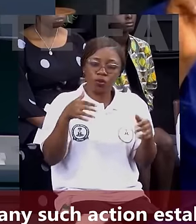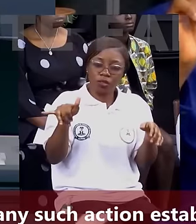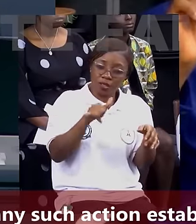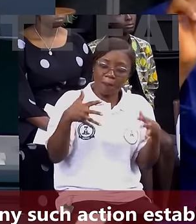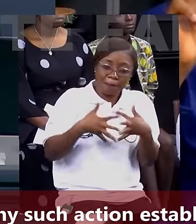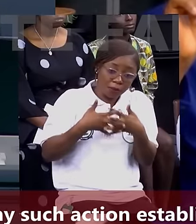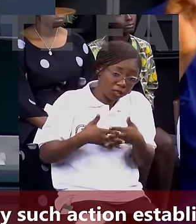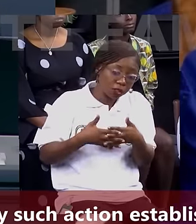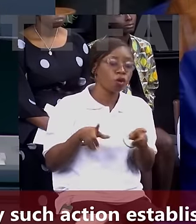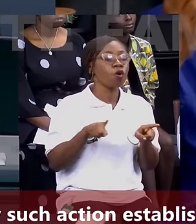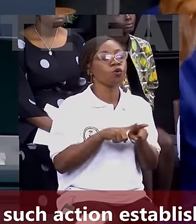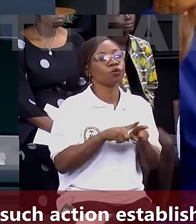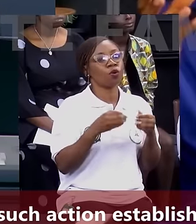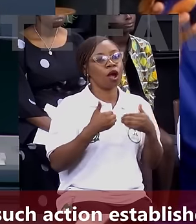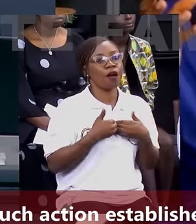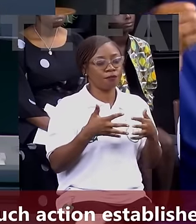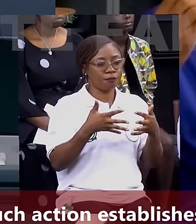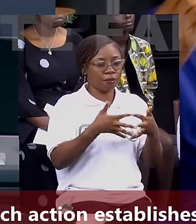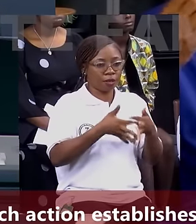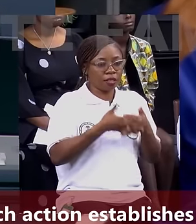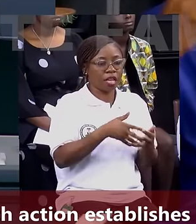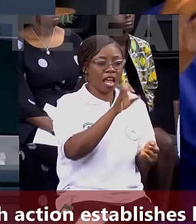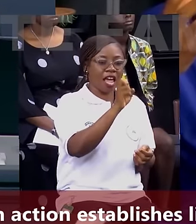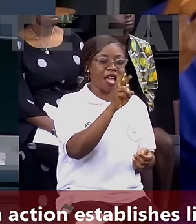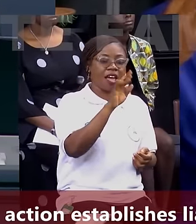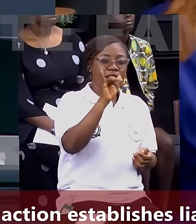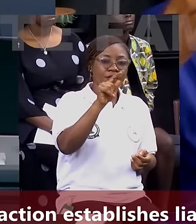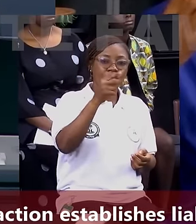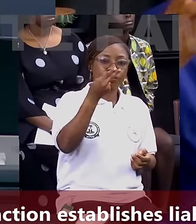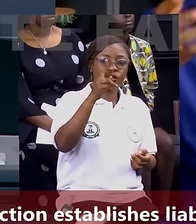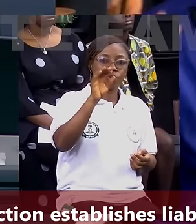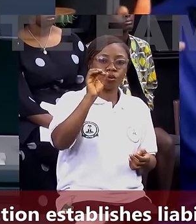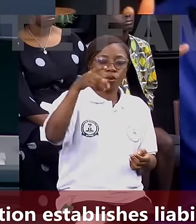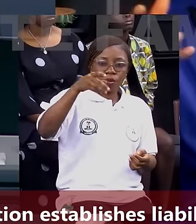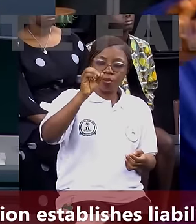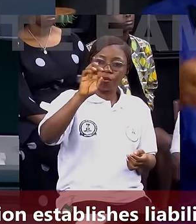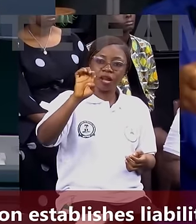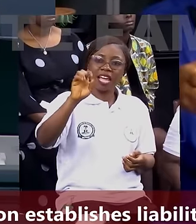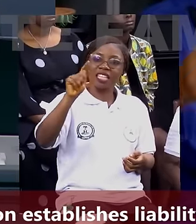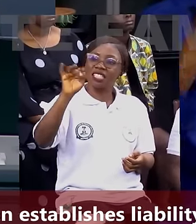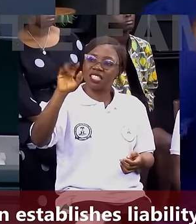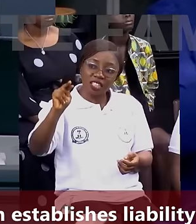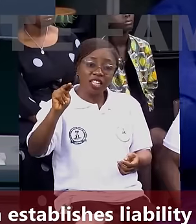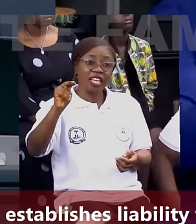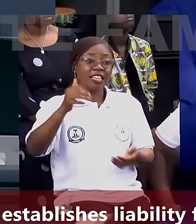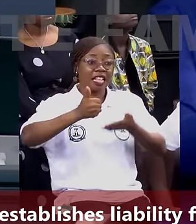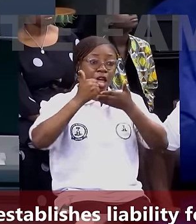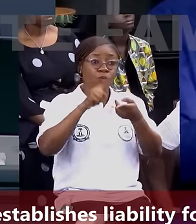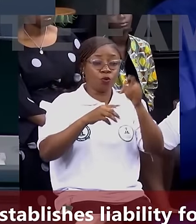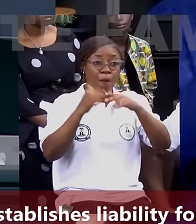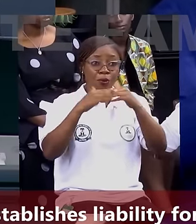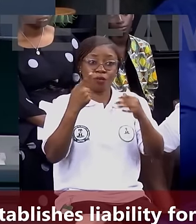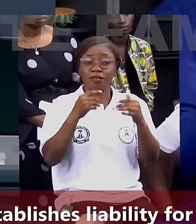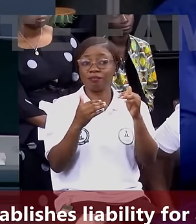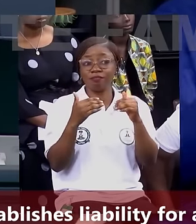there are medications like erythropoietin. These are medications that can help to build the blood. Because like I said, the dialysis does